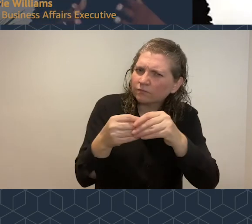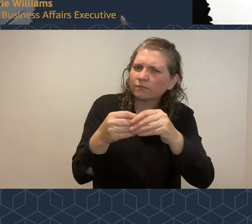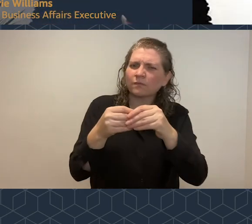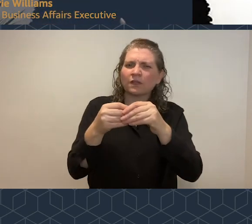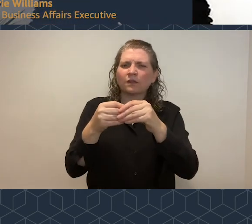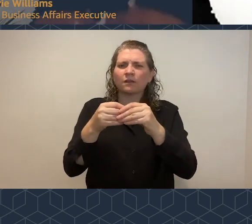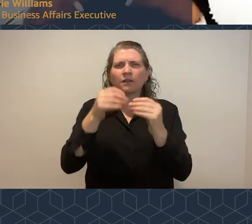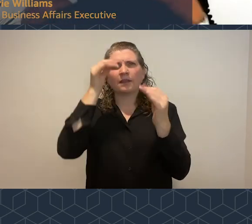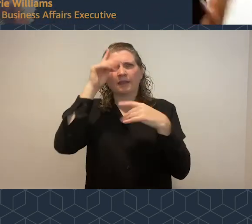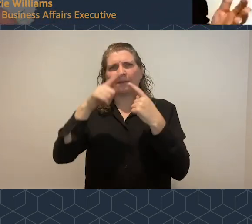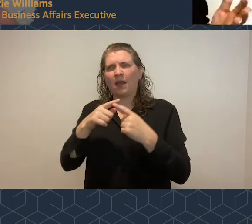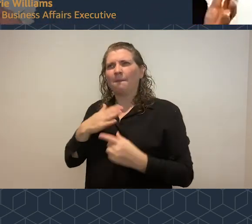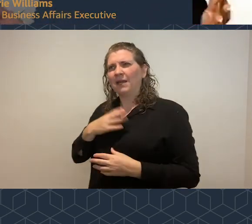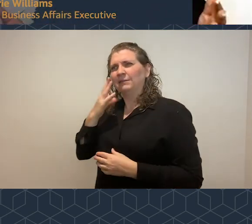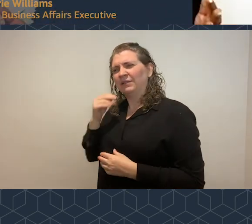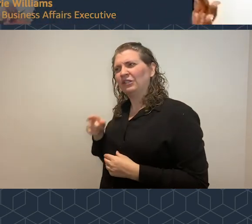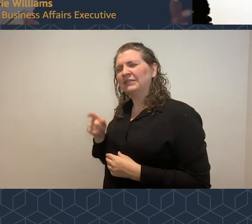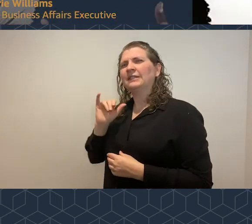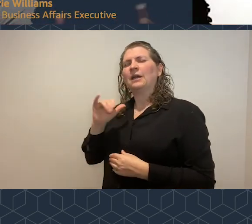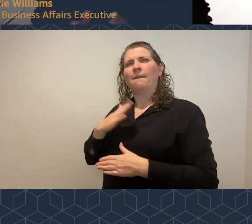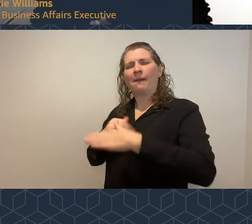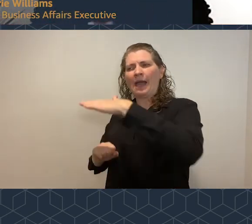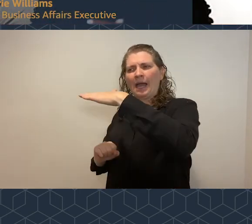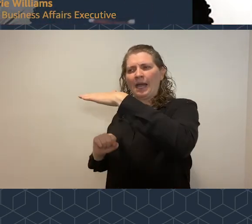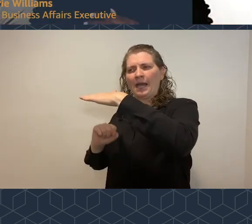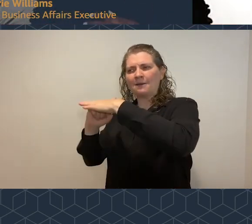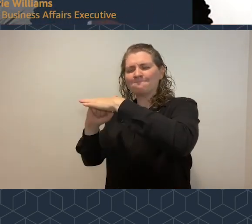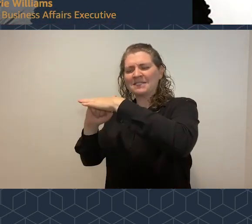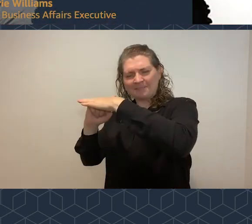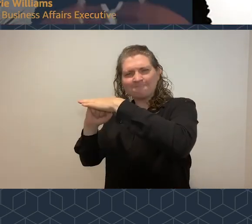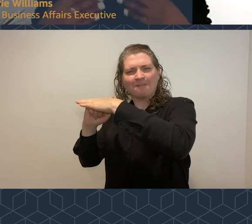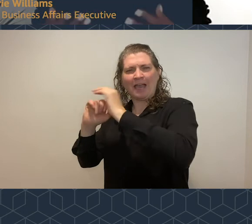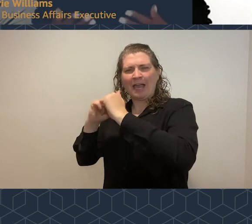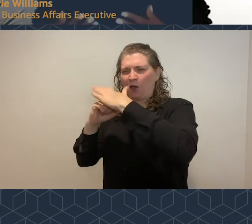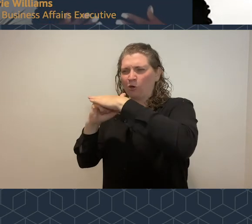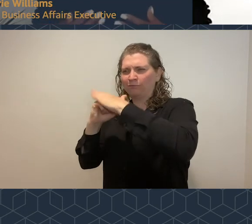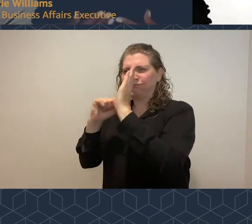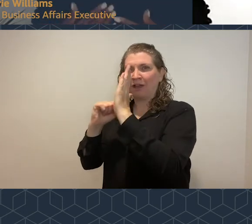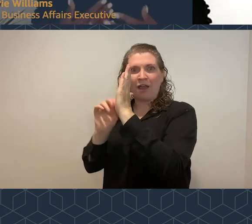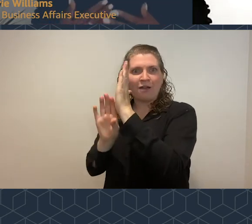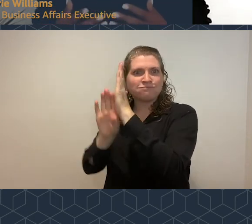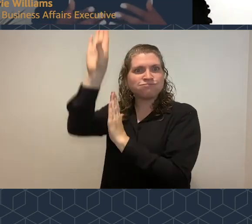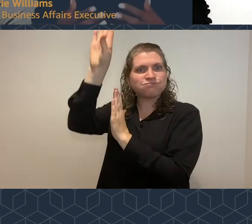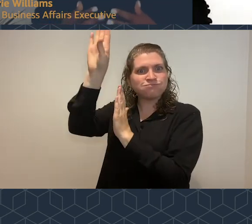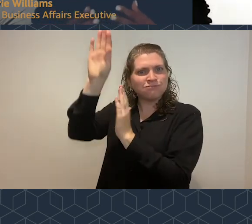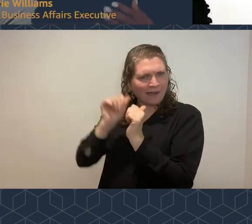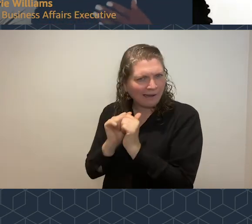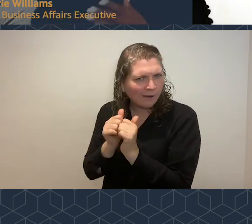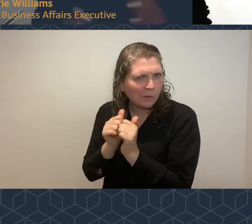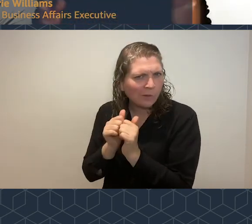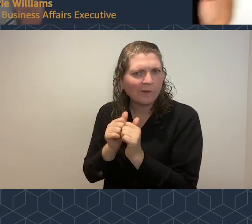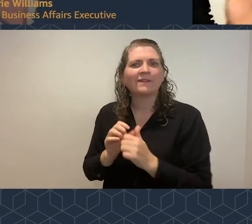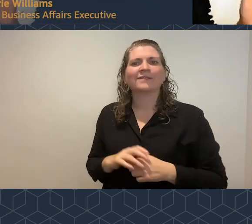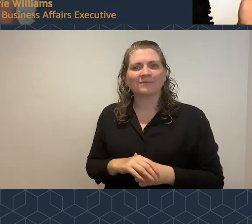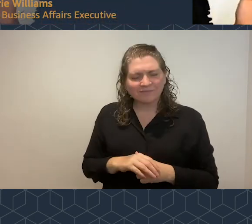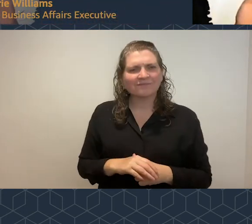or experiences that speak to whatever level you're applying for. So it's understandable if you're fresh out of college, maybe you don't have,